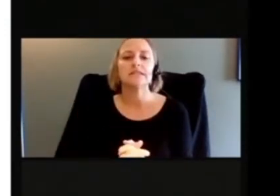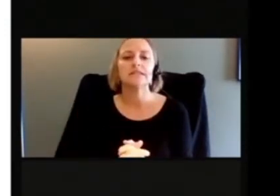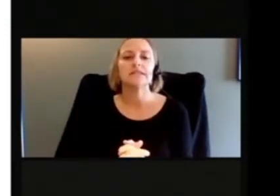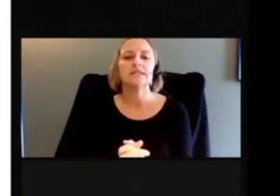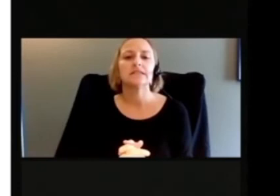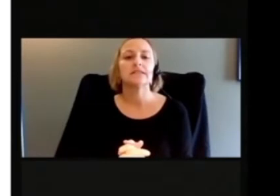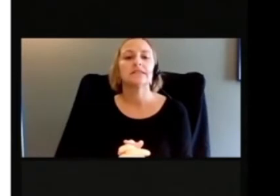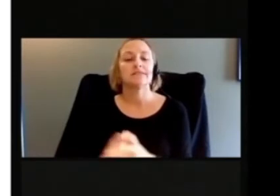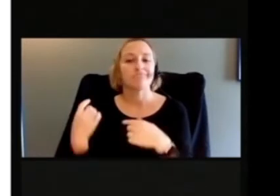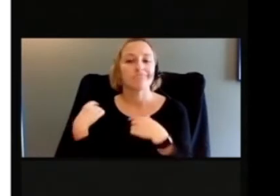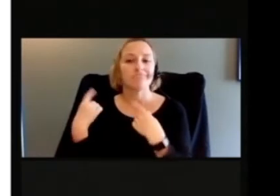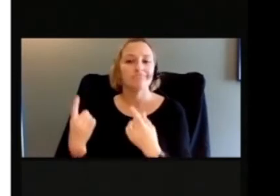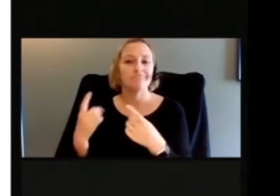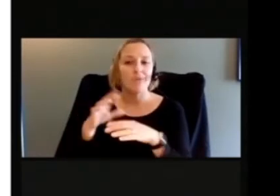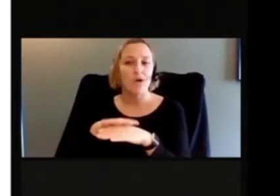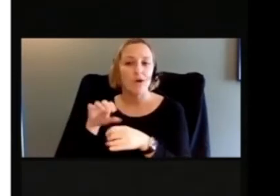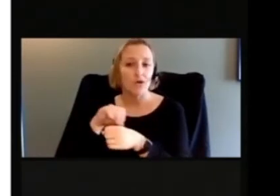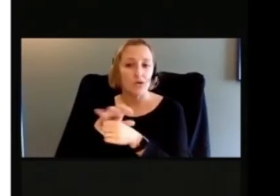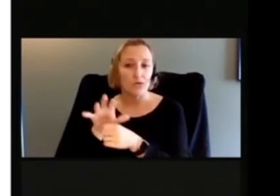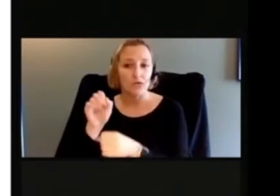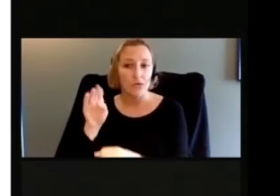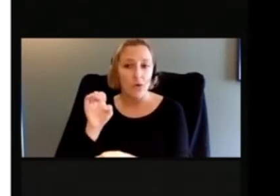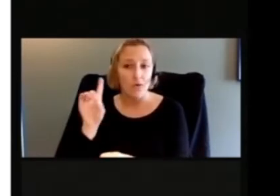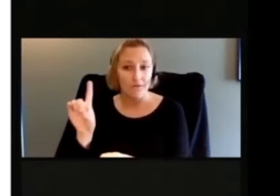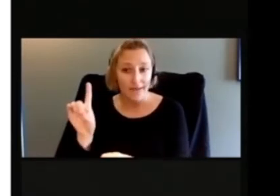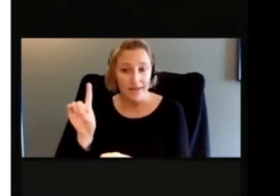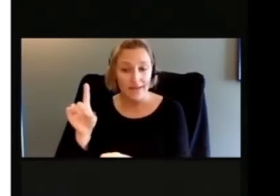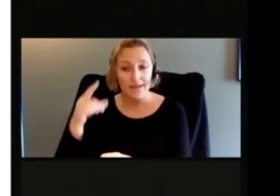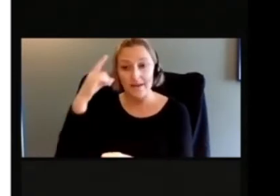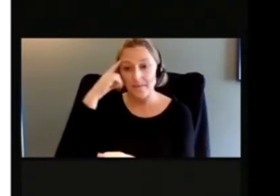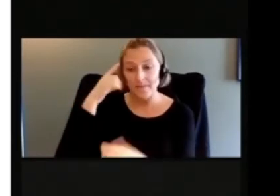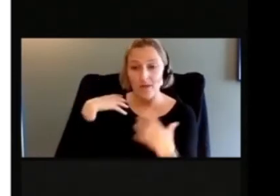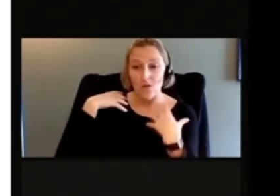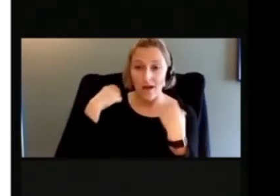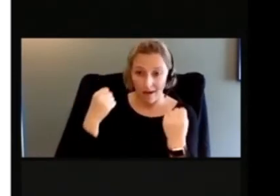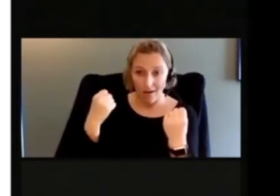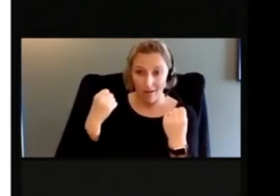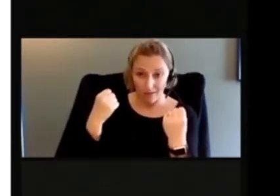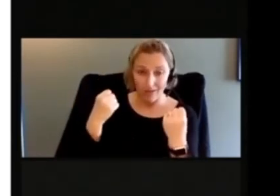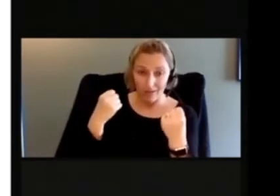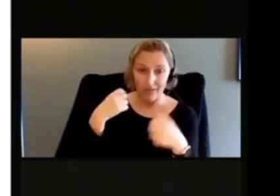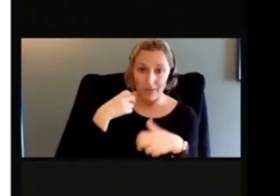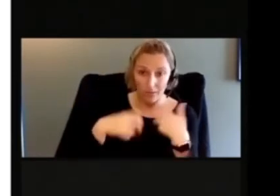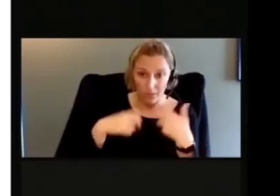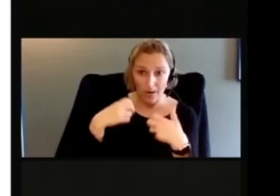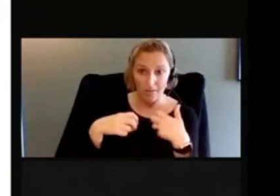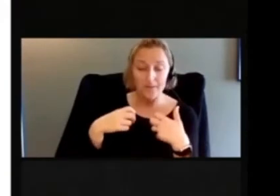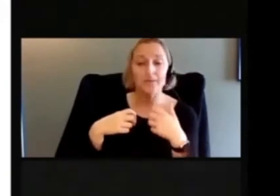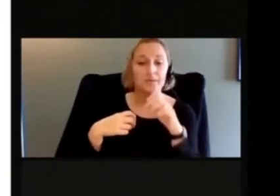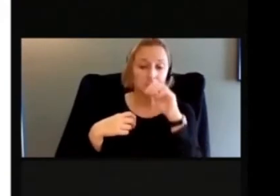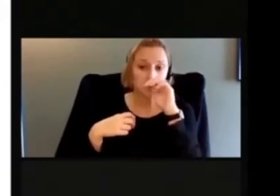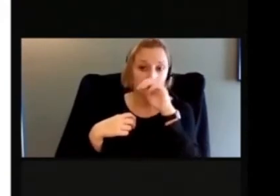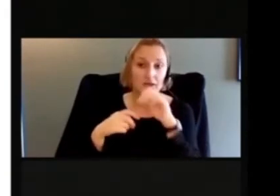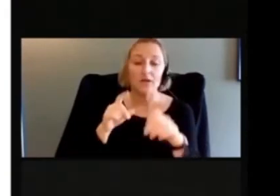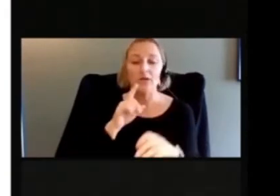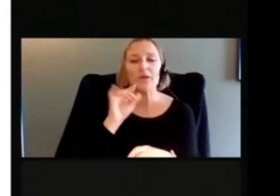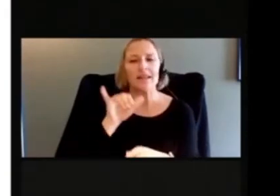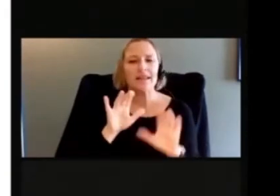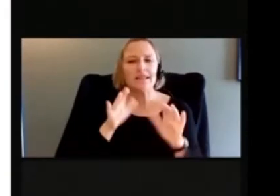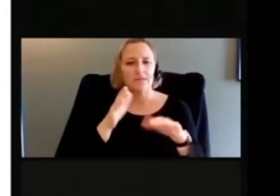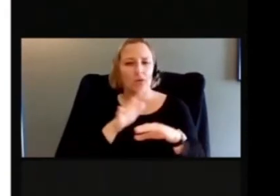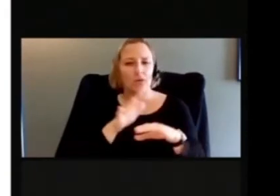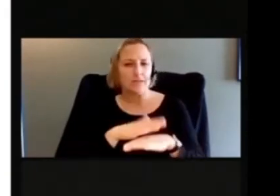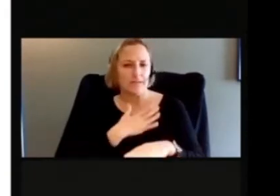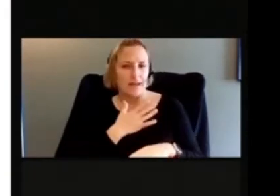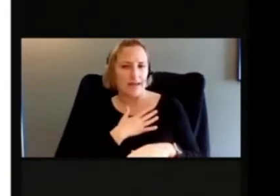COVID, and pointed out mental health crisis as a converging pandemic, which has really been the focus of my talk. But I